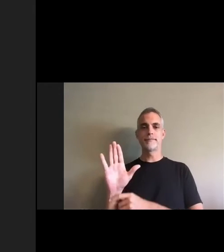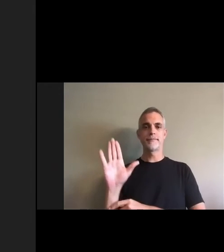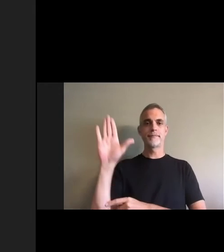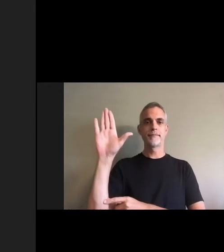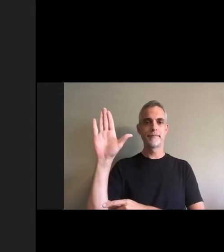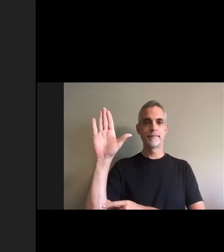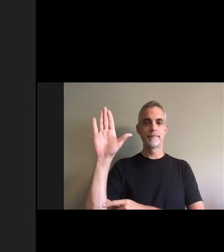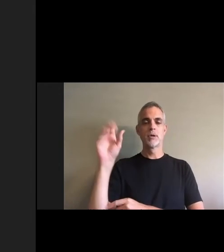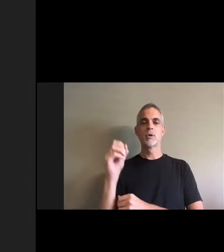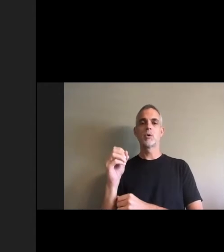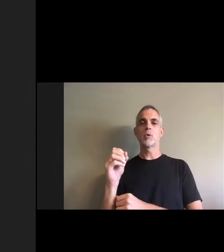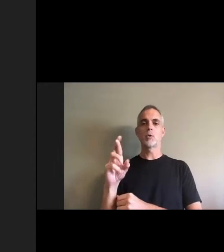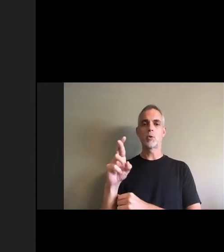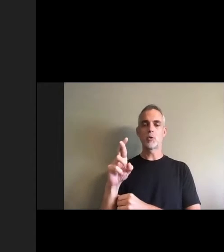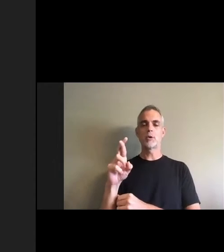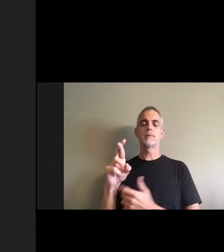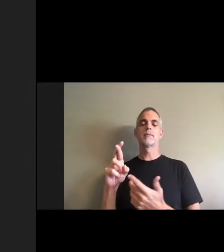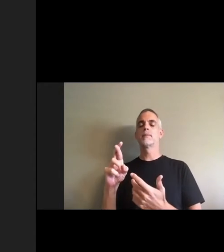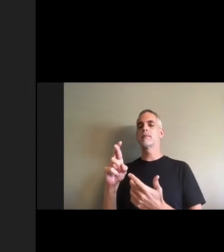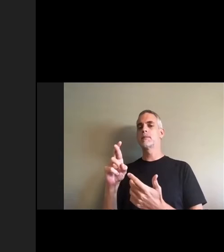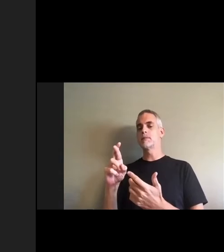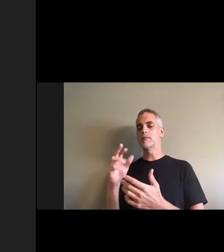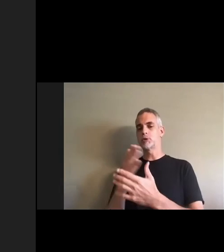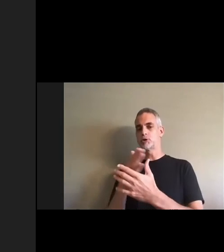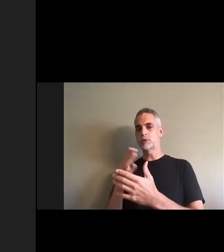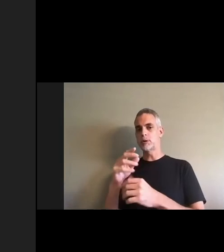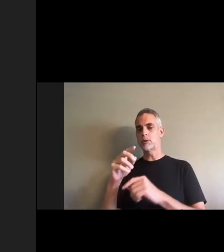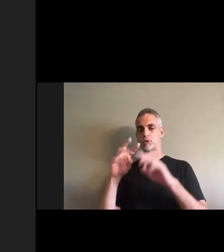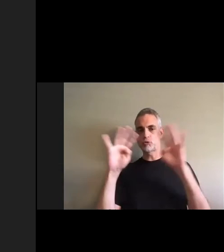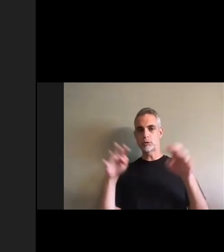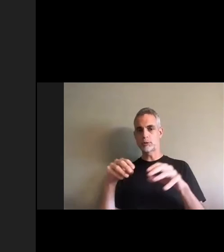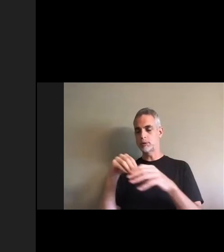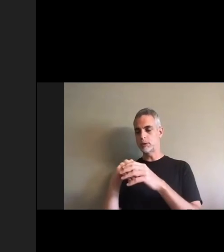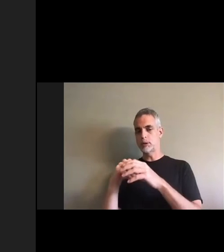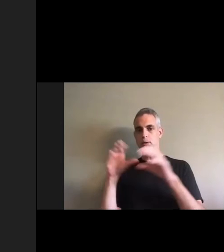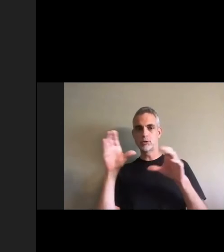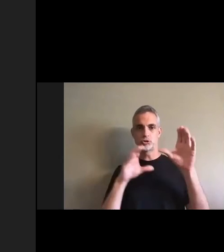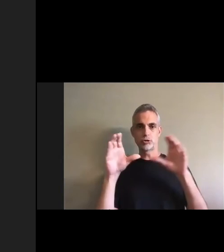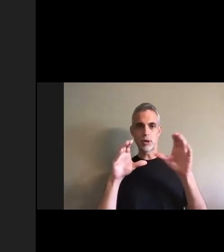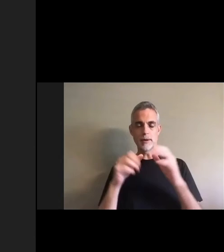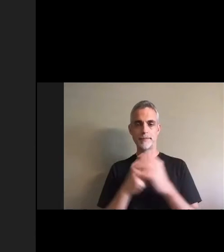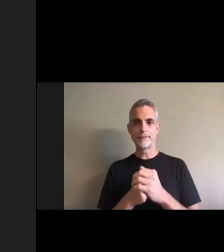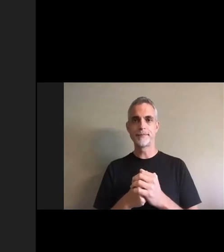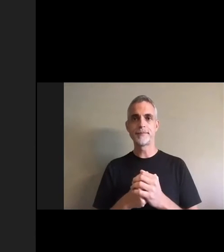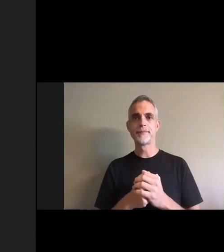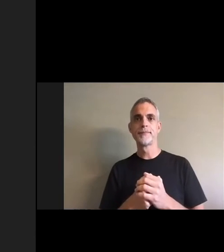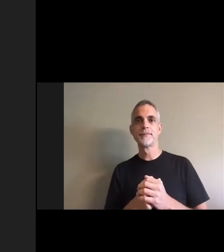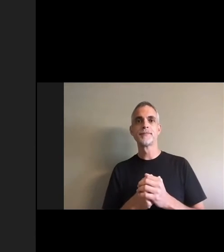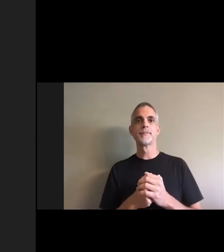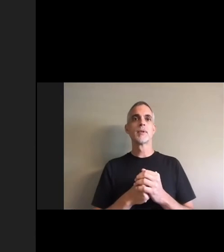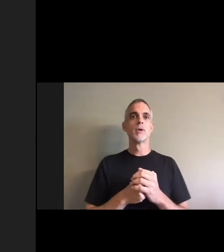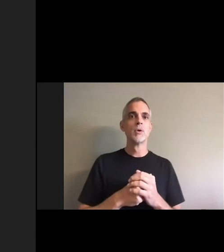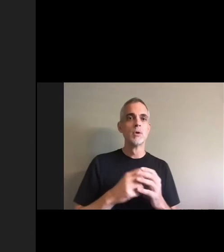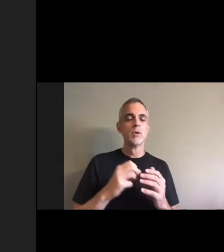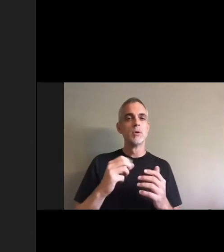inform that raising the hand would indicate that you want to participate or share the screen in the chat or